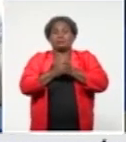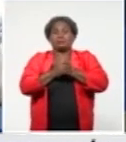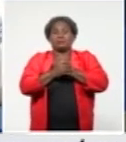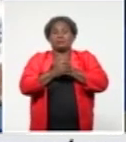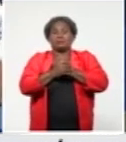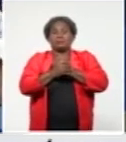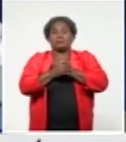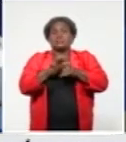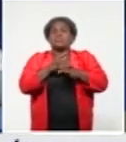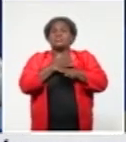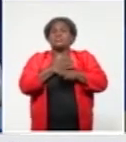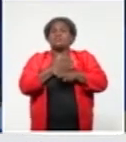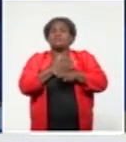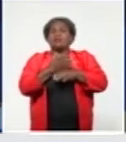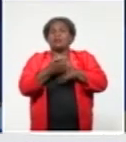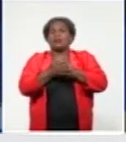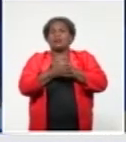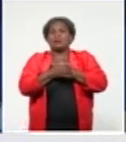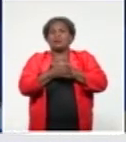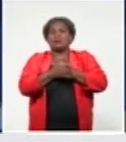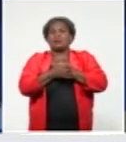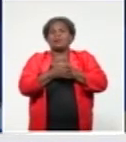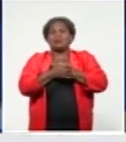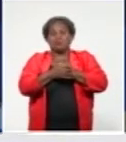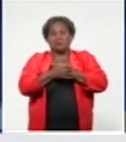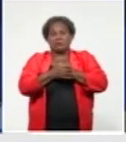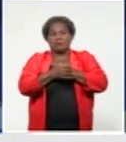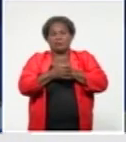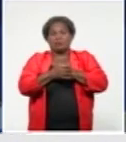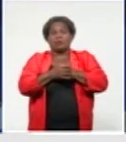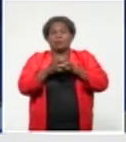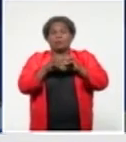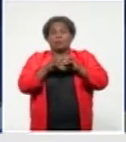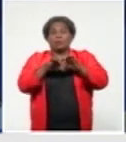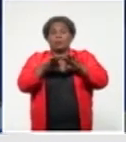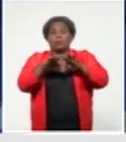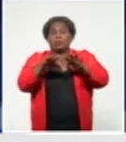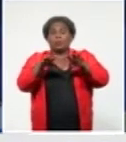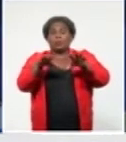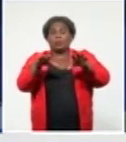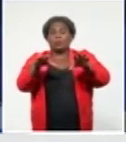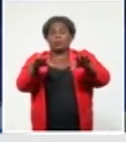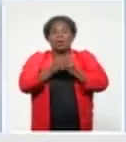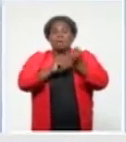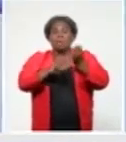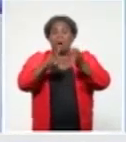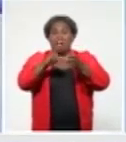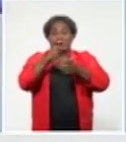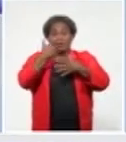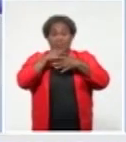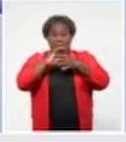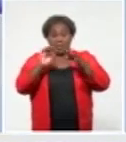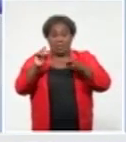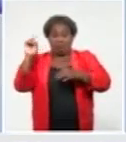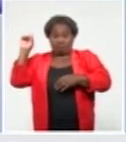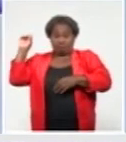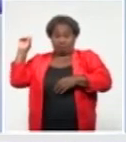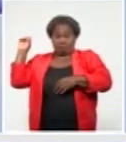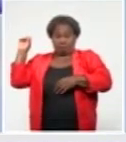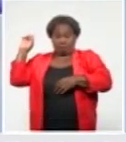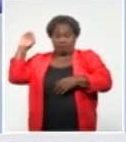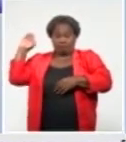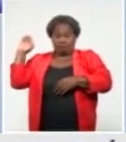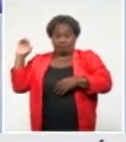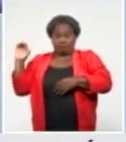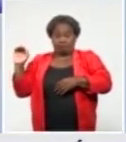to 5.66. Artemisa province rate is 21.95, which is lower than